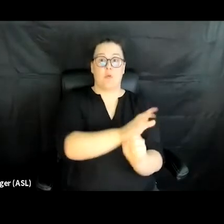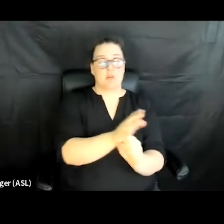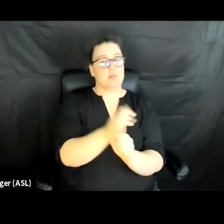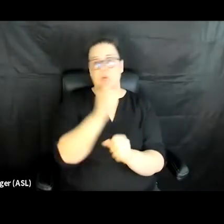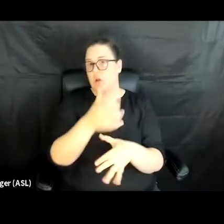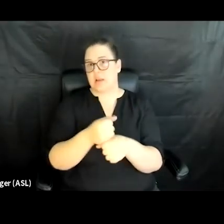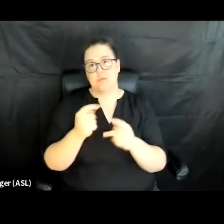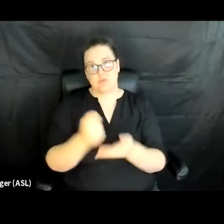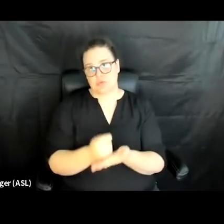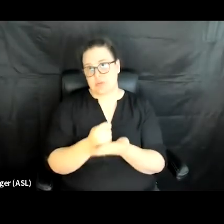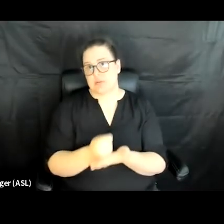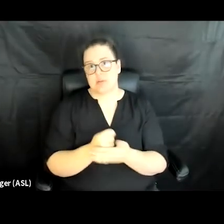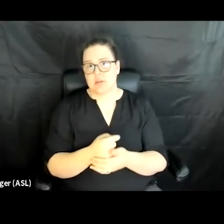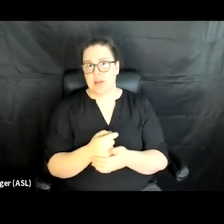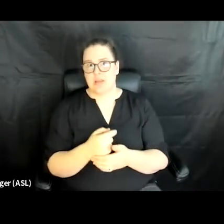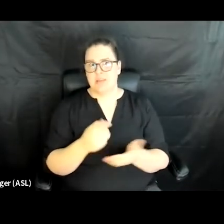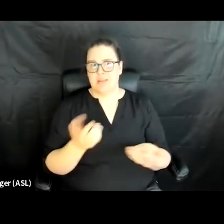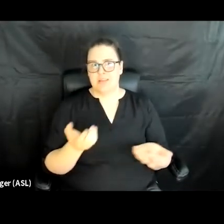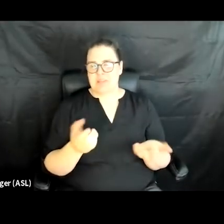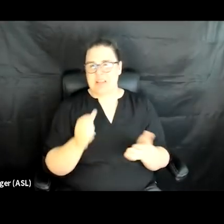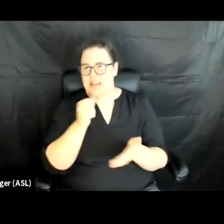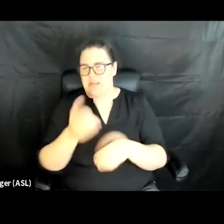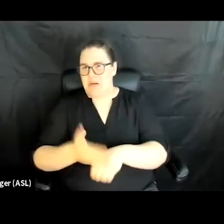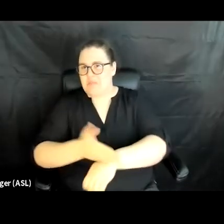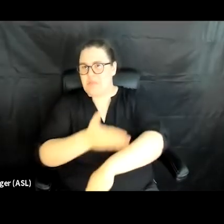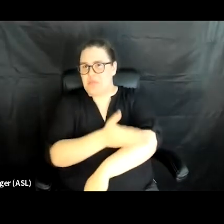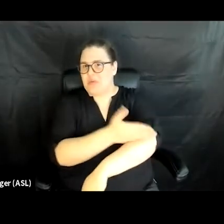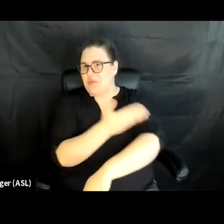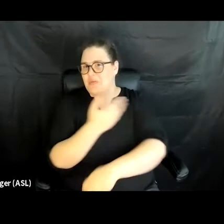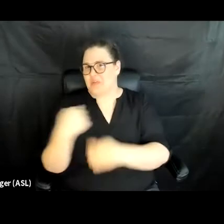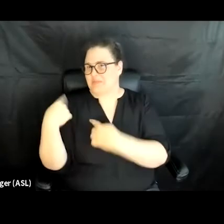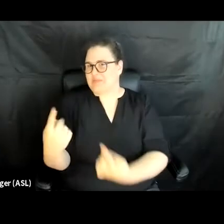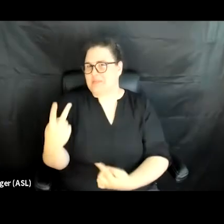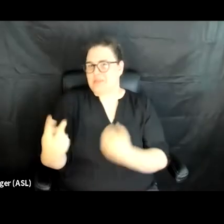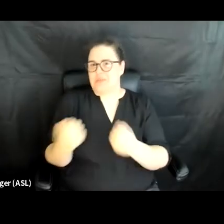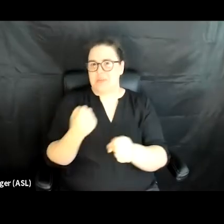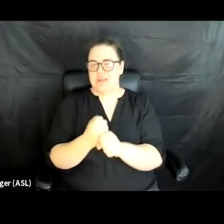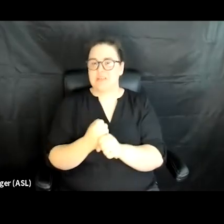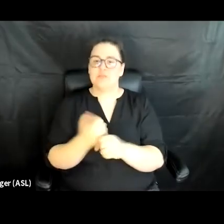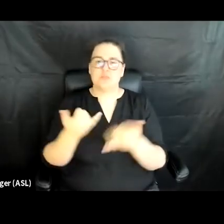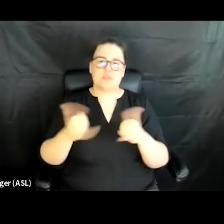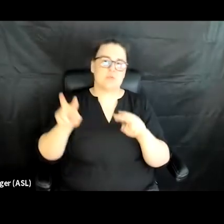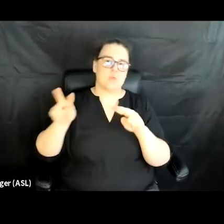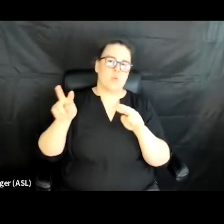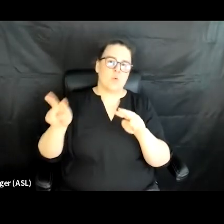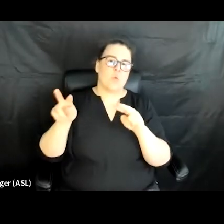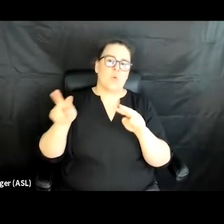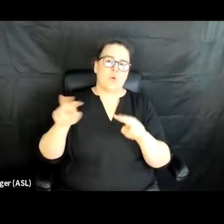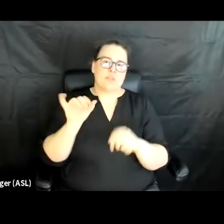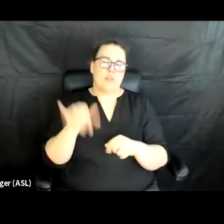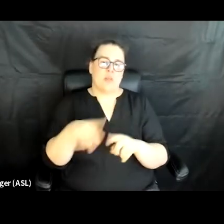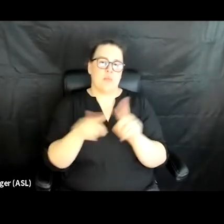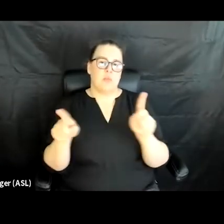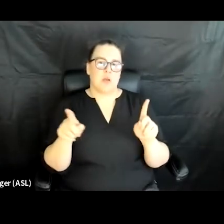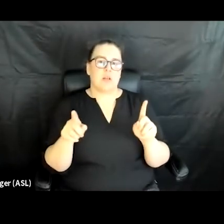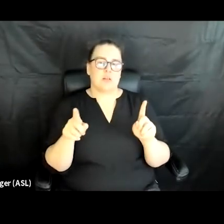think those numbers have gotten any better over the last 2 years. We're obviously going to keep tracking that, but with increased need, I think our